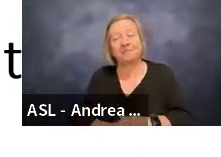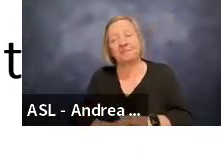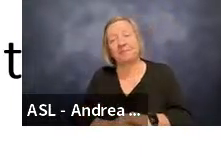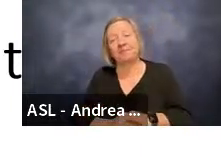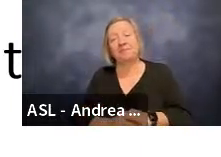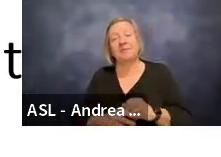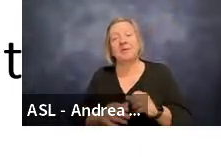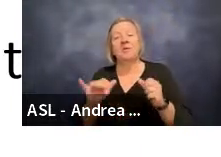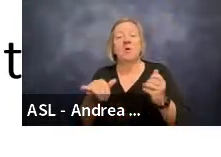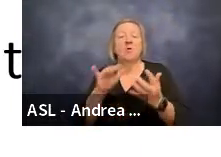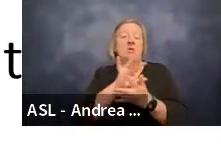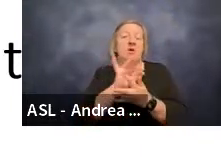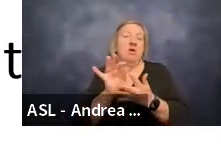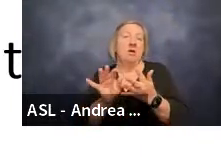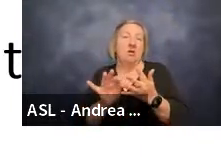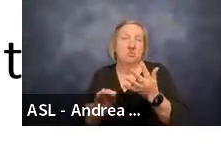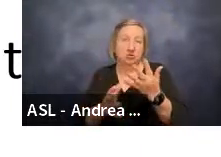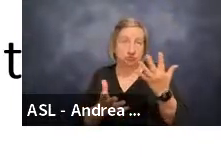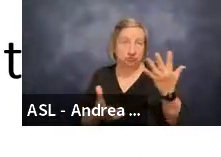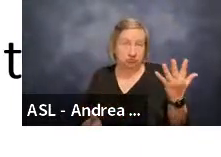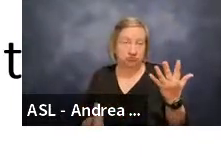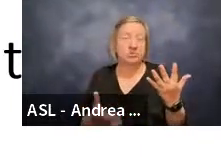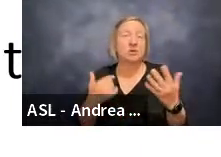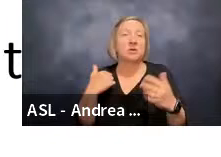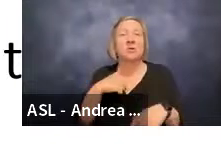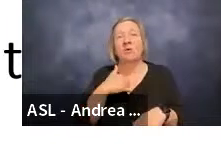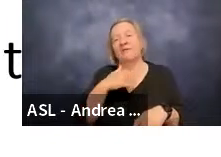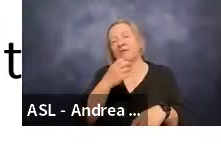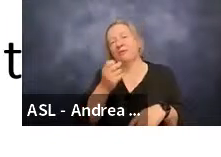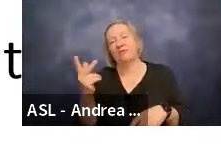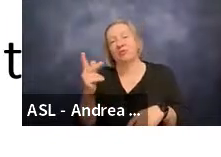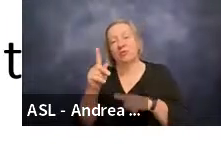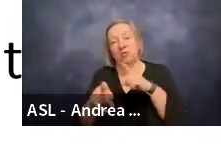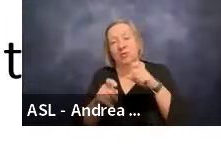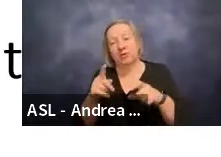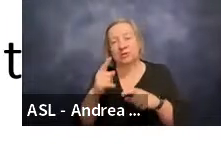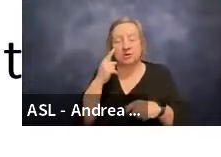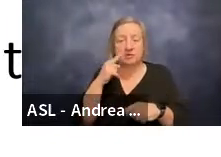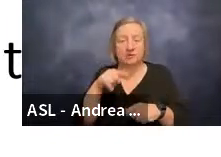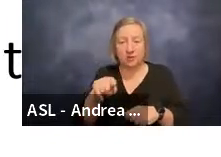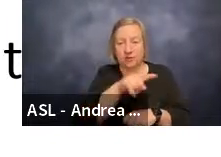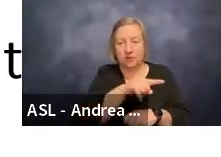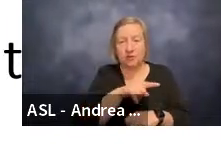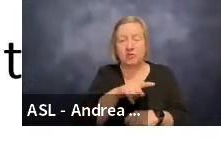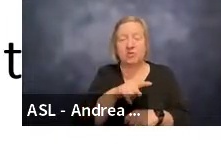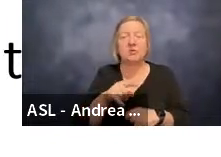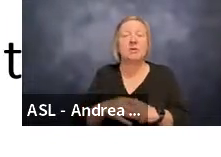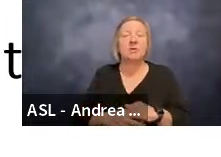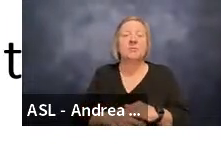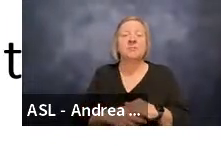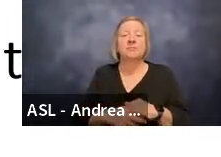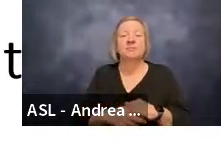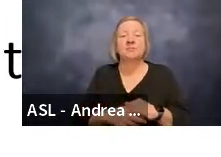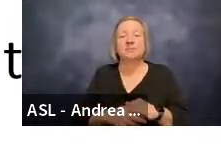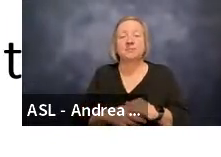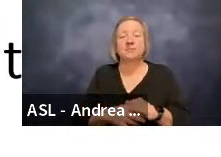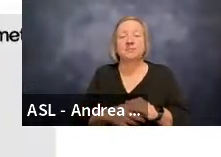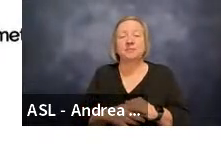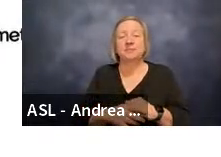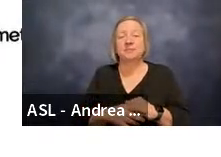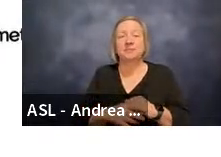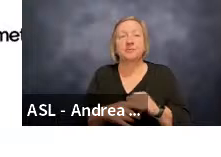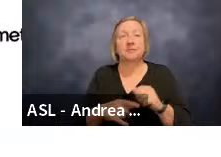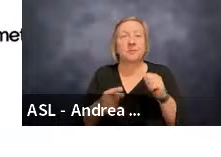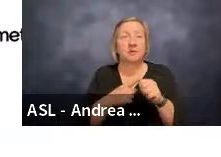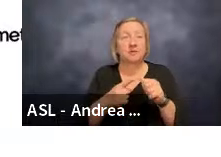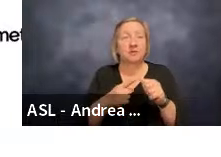With those options in mind, we have a couple questions that we have put together for you. And the